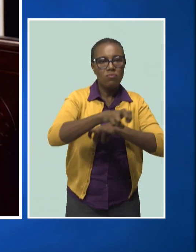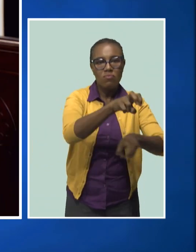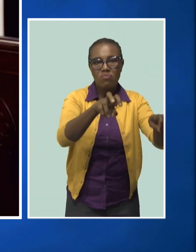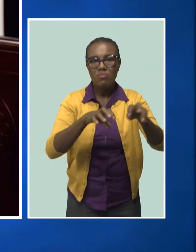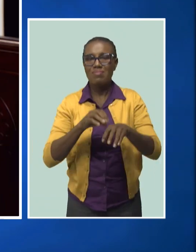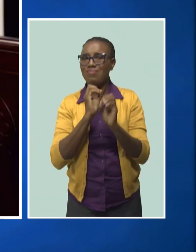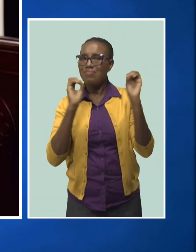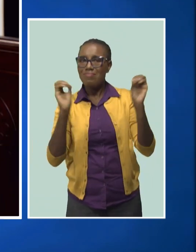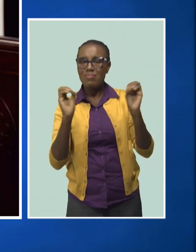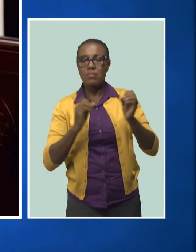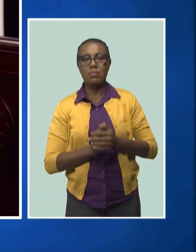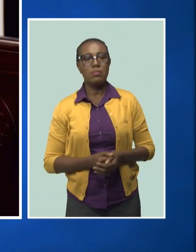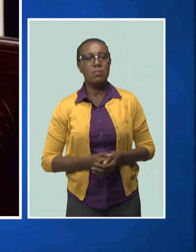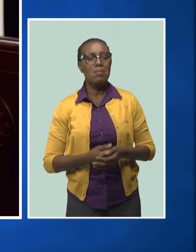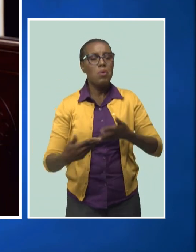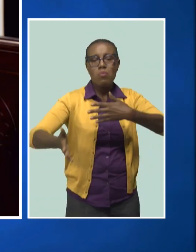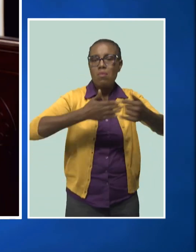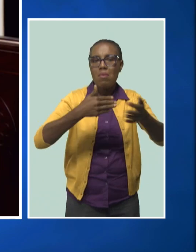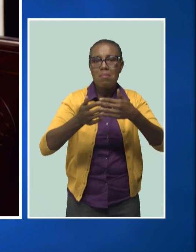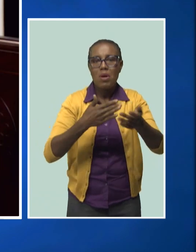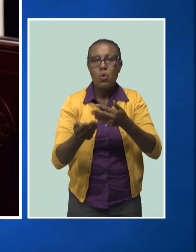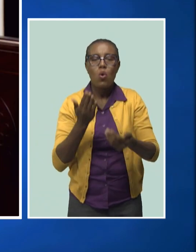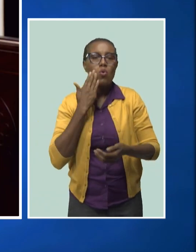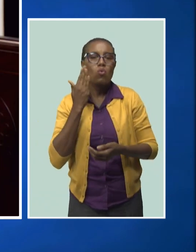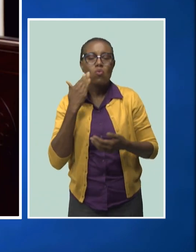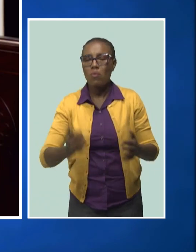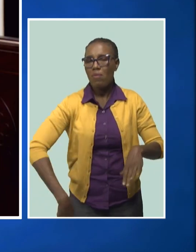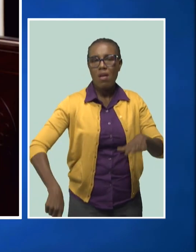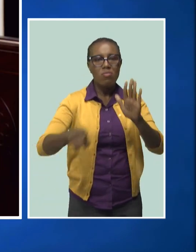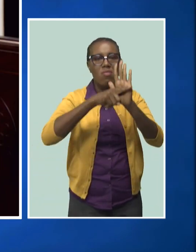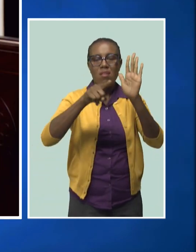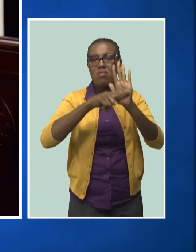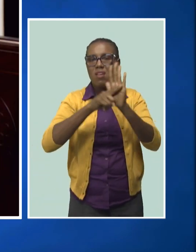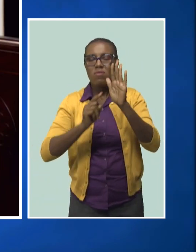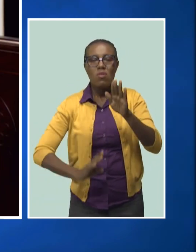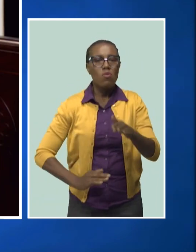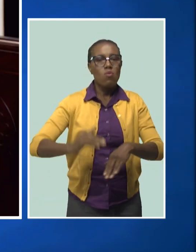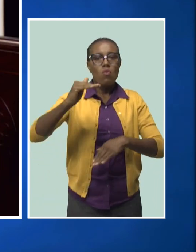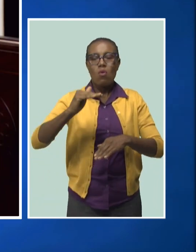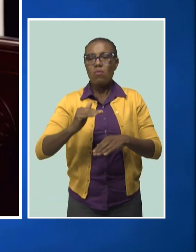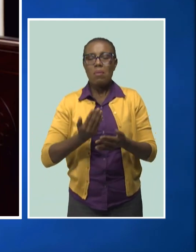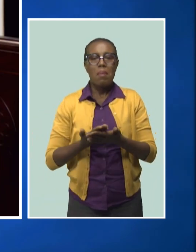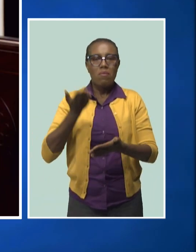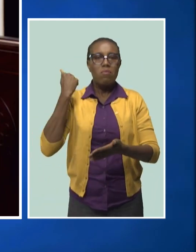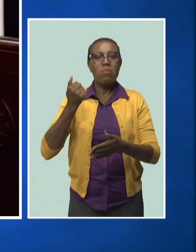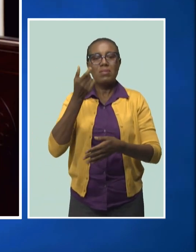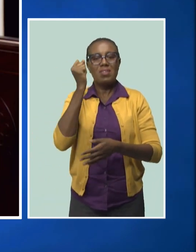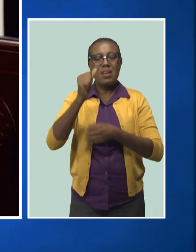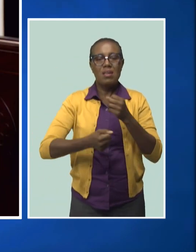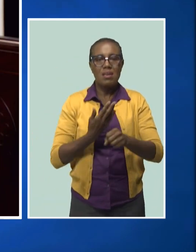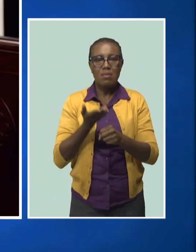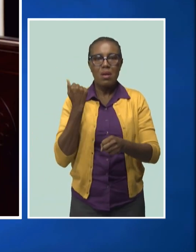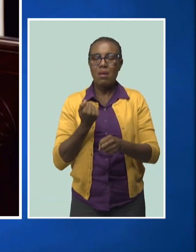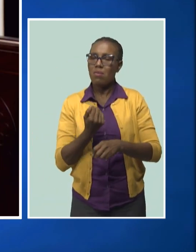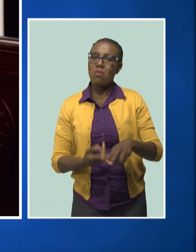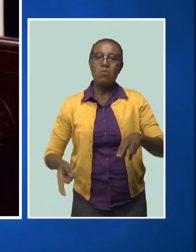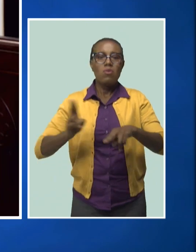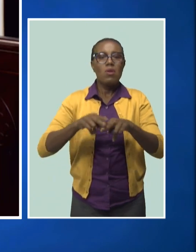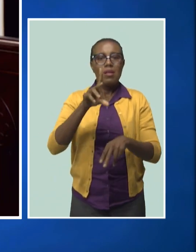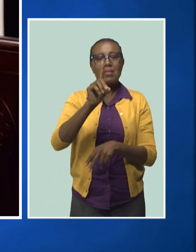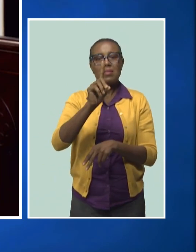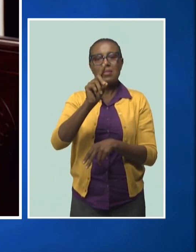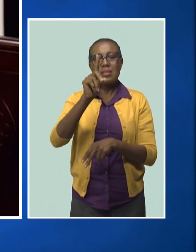Speaker, do you know that we don't even have the negative growth that the last decade have? And we have more growth than the Dems had